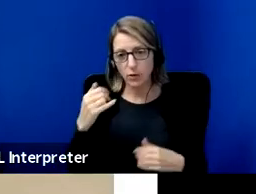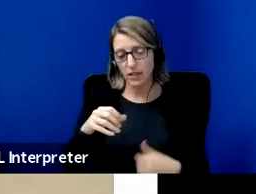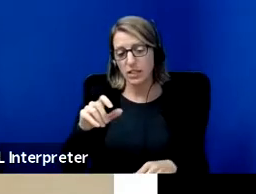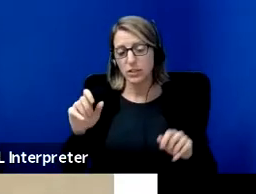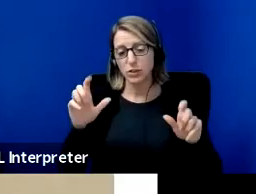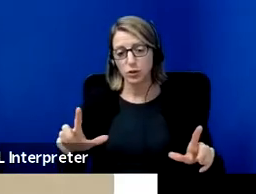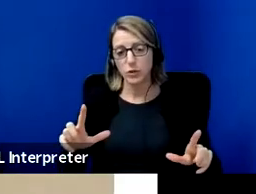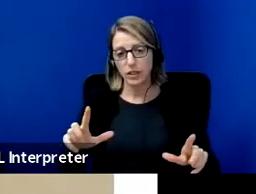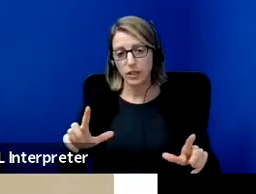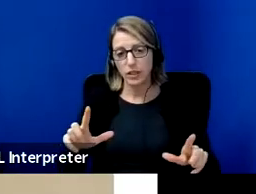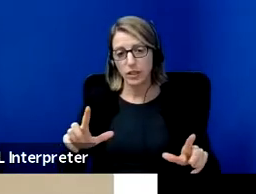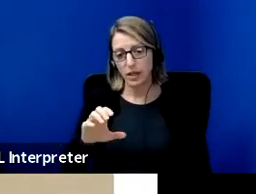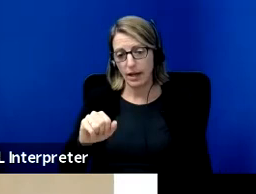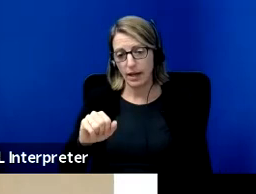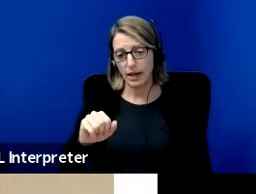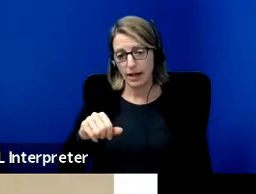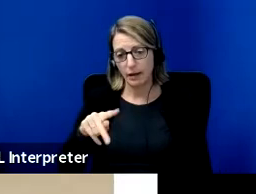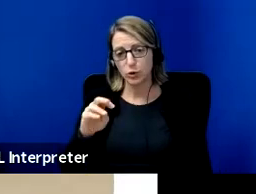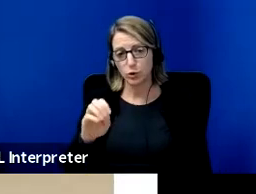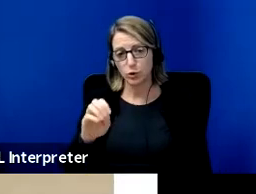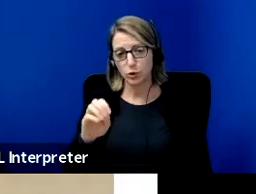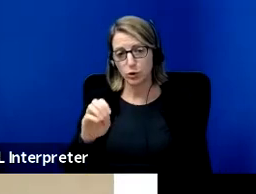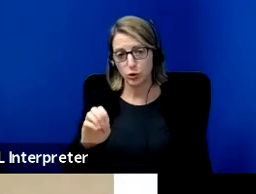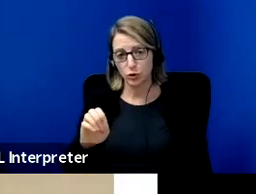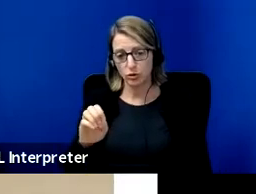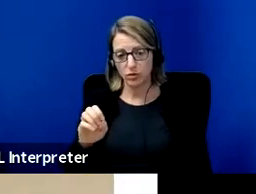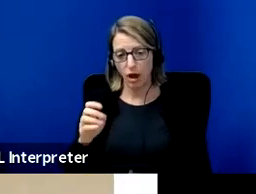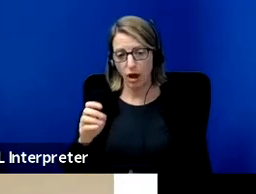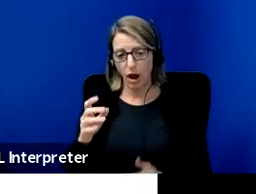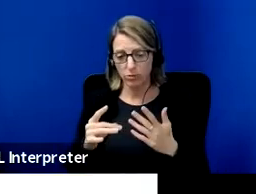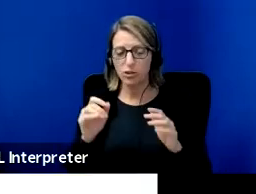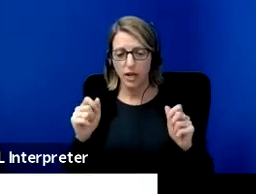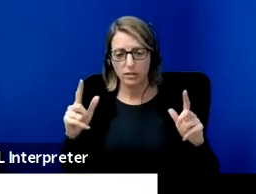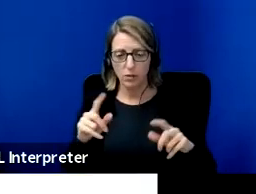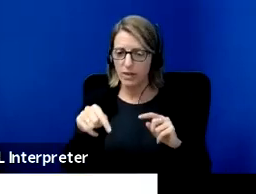photo. So this does not take a picture of my computer screen.